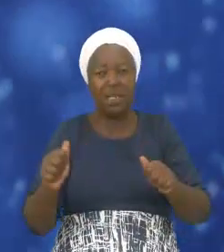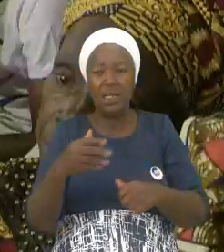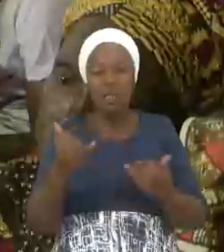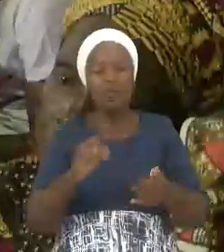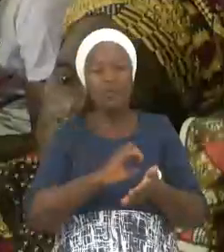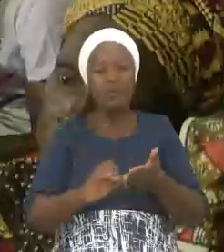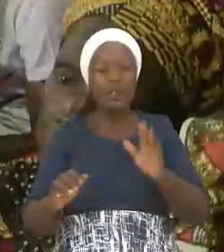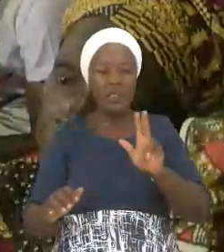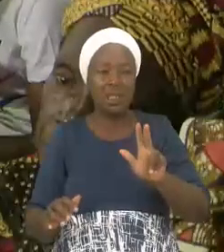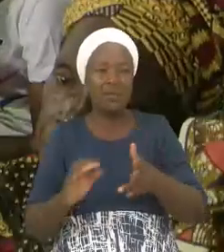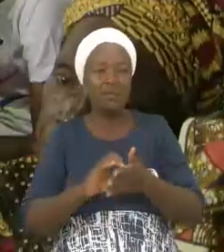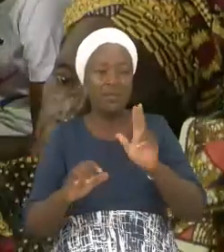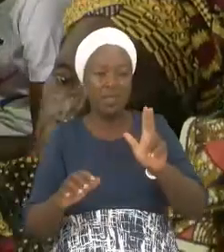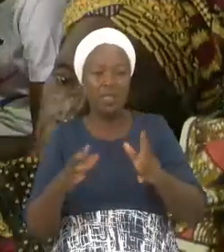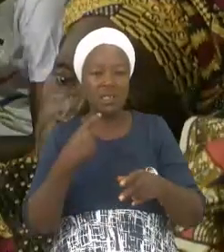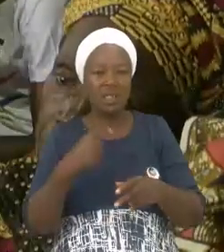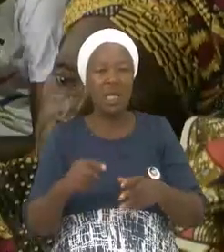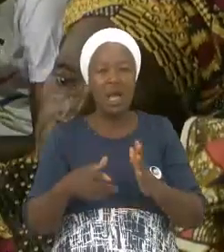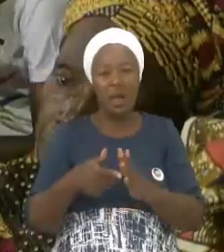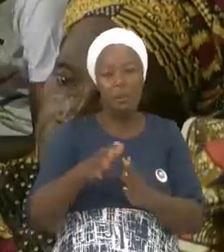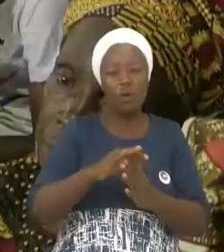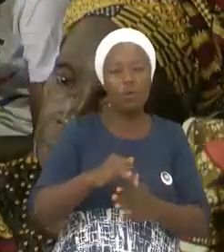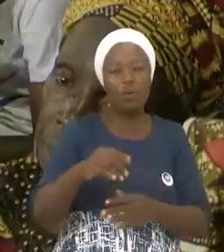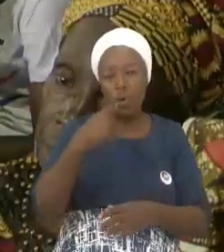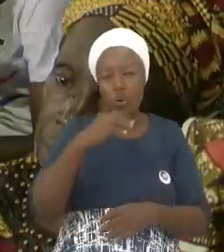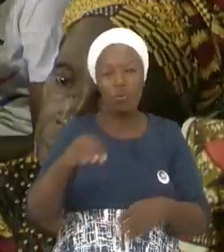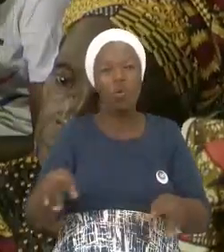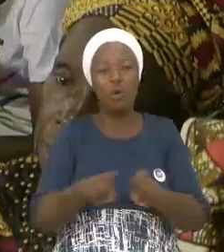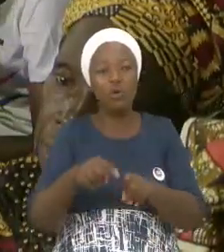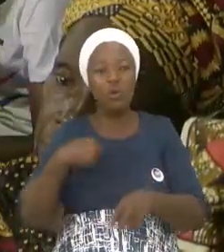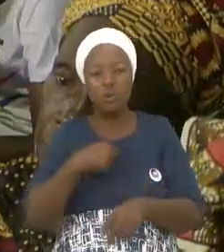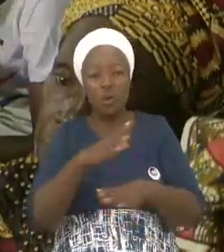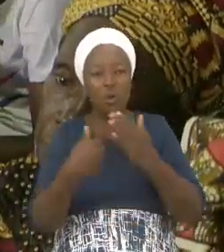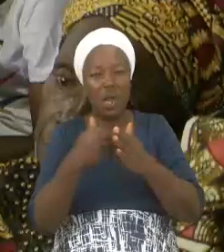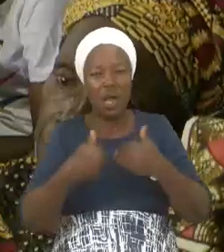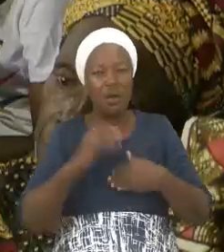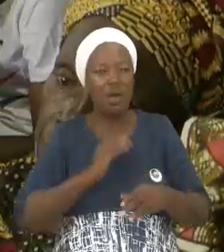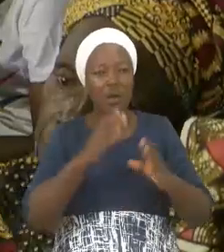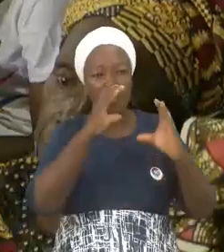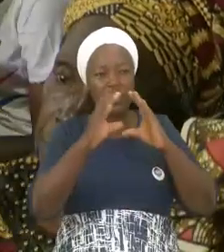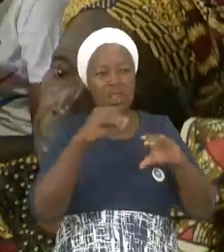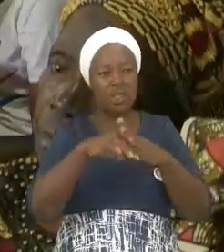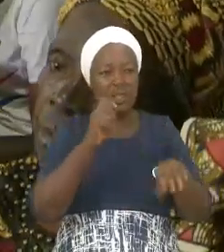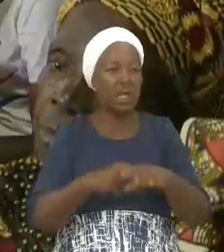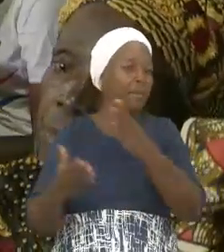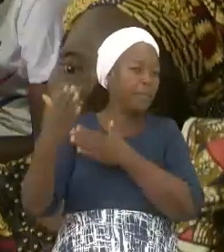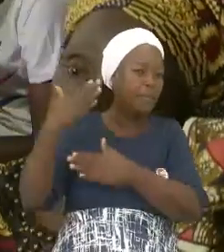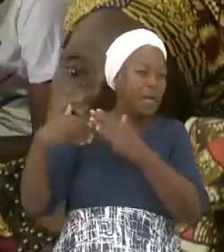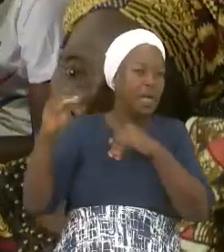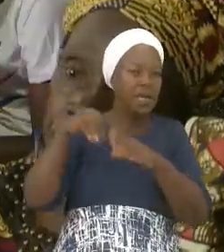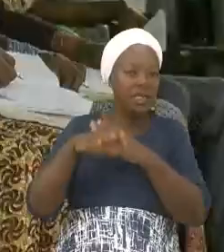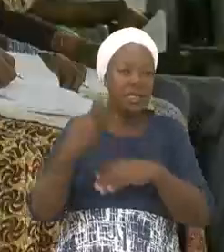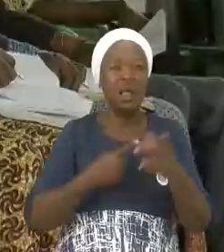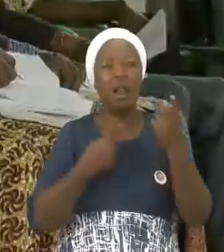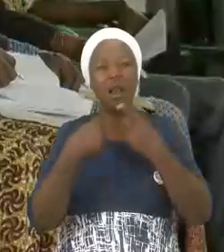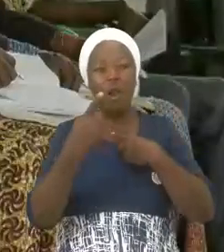3, among whom also we all had a conversation in times past, in the lust